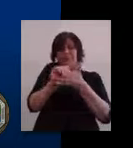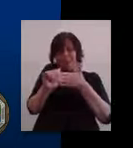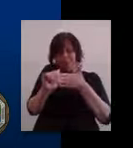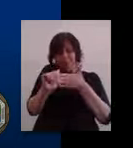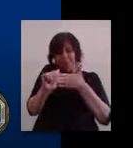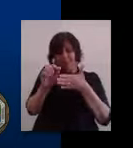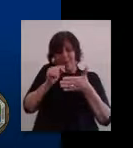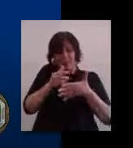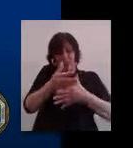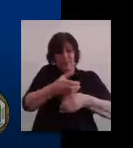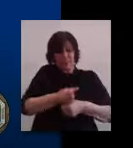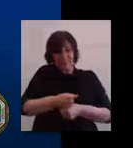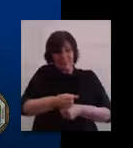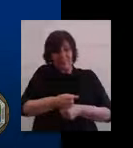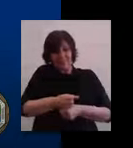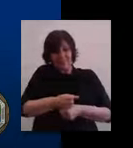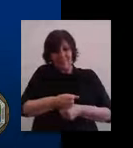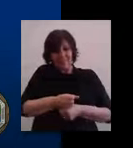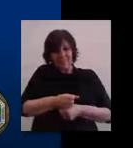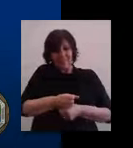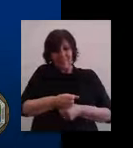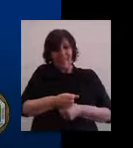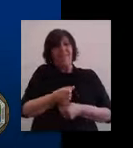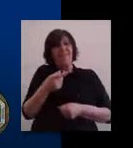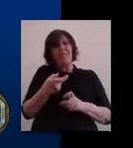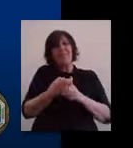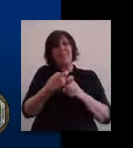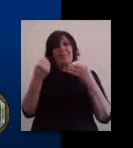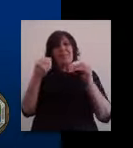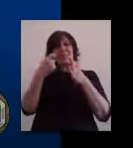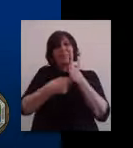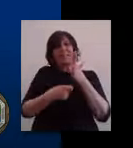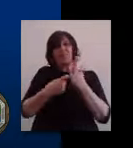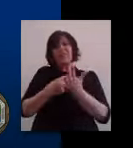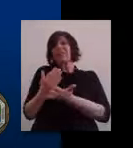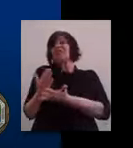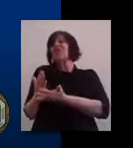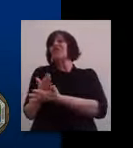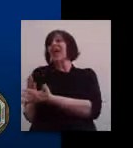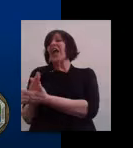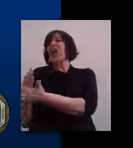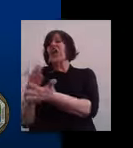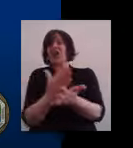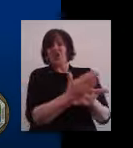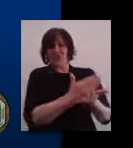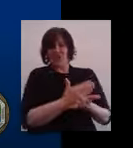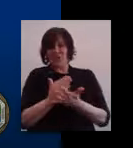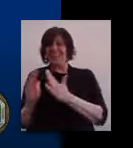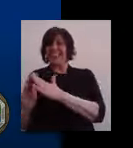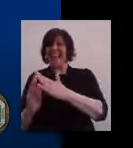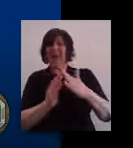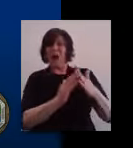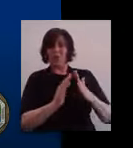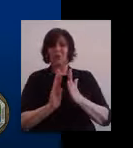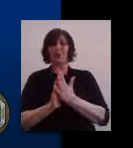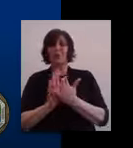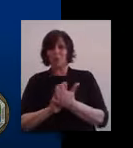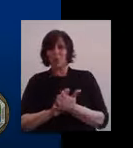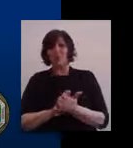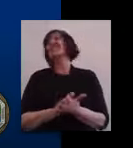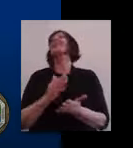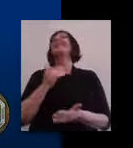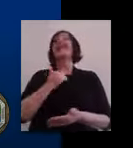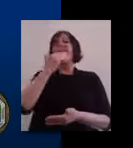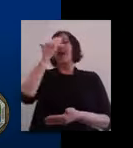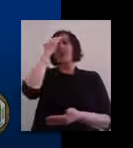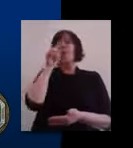State from sales taxes gets shared with our cities, towns, villages, and school districts. And I know many of them are very worried about their